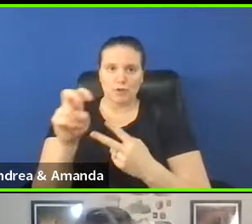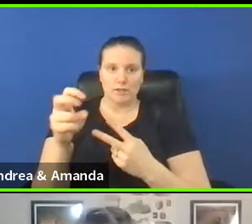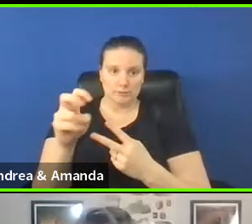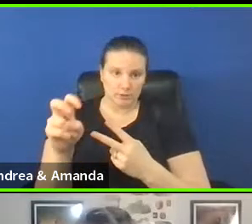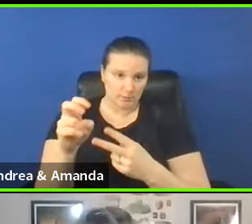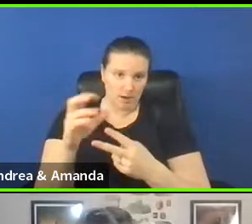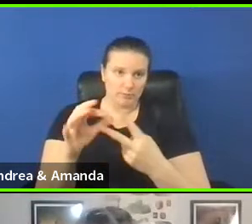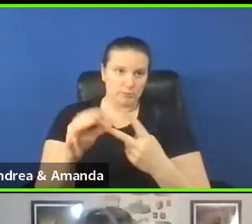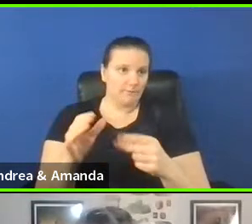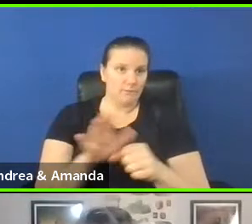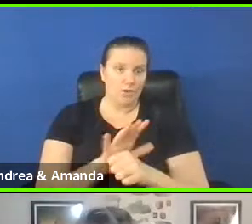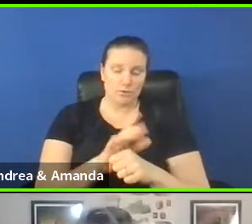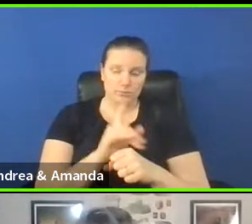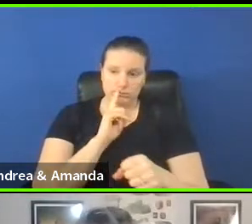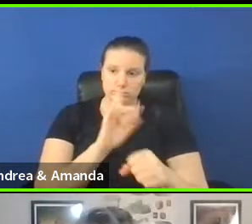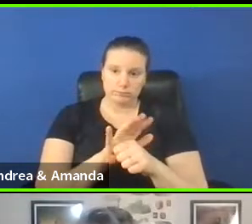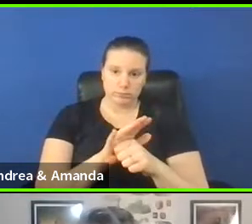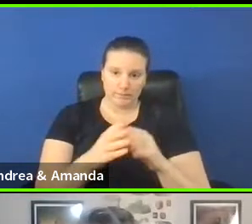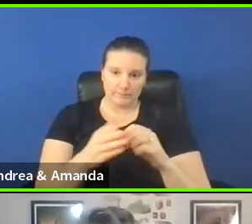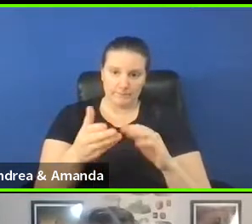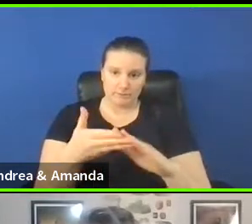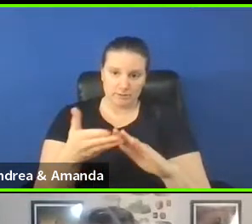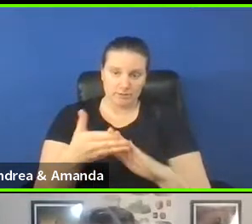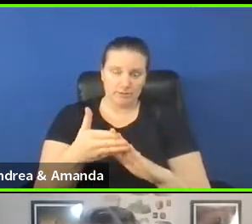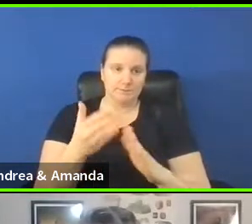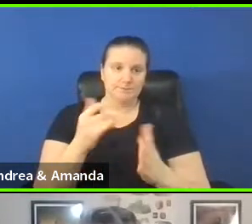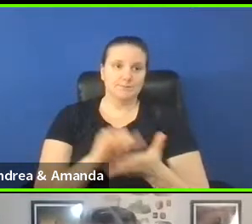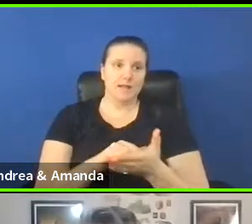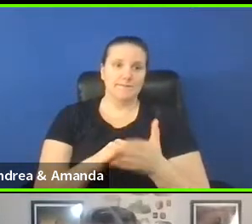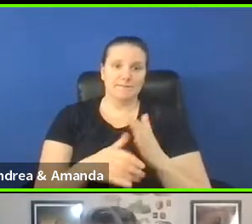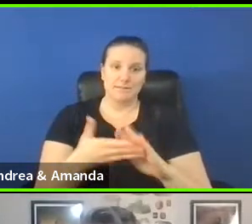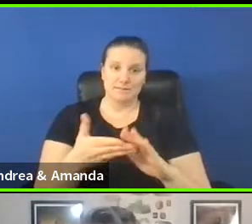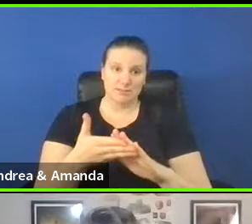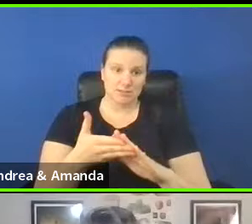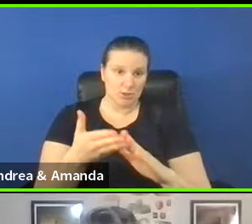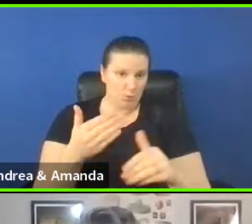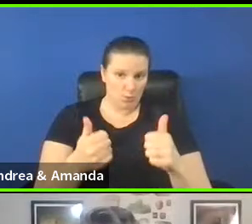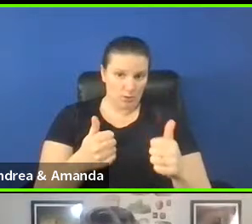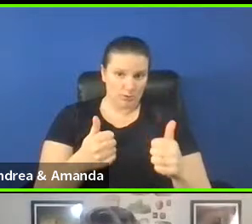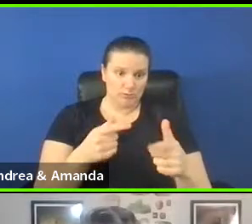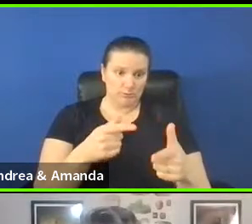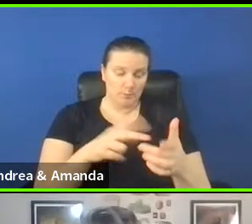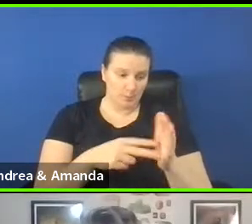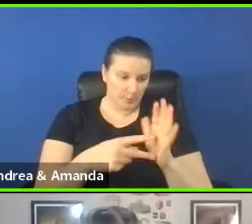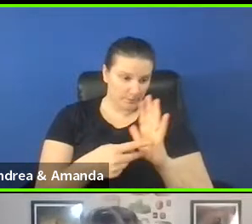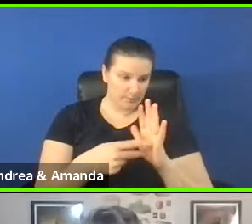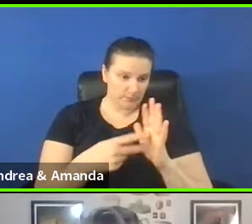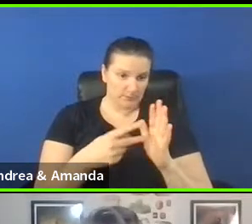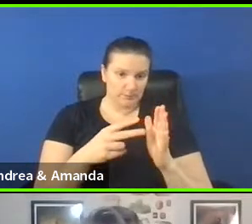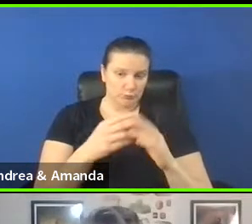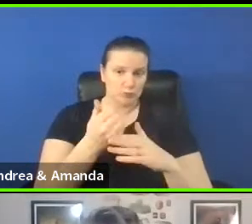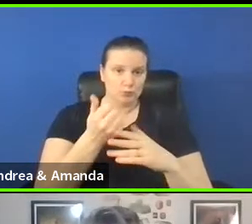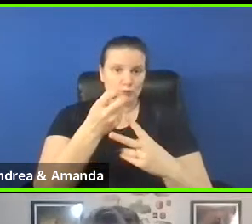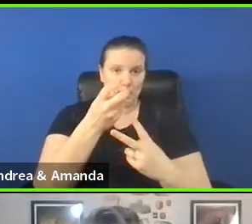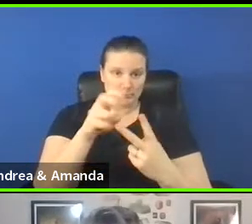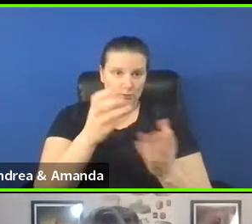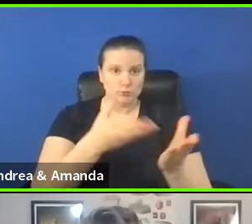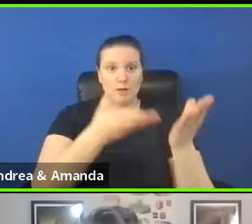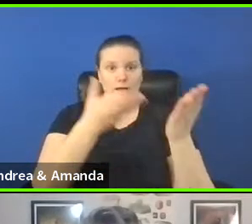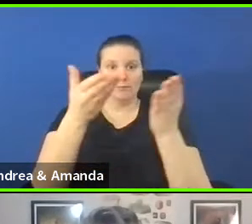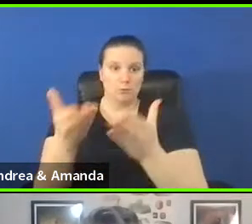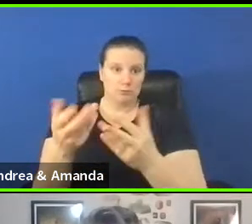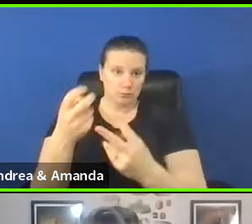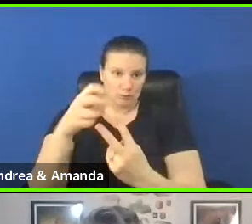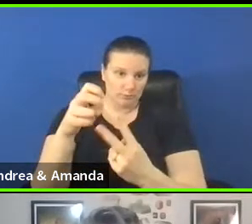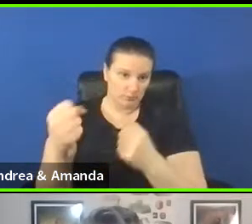dedicated facilities. So the facility for which the purpose would be to transport